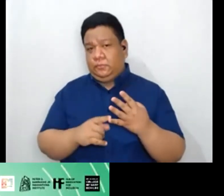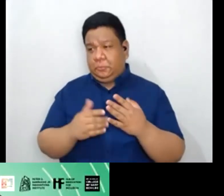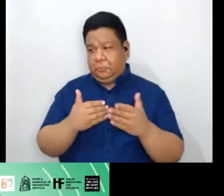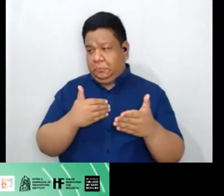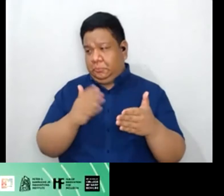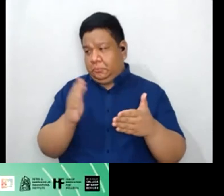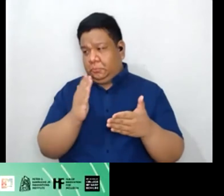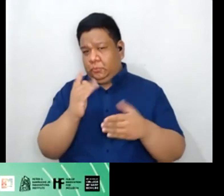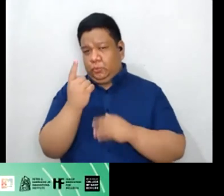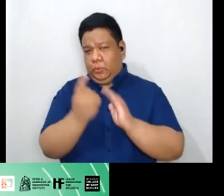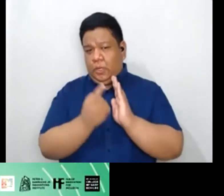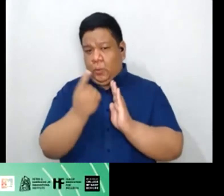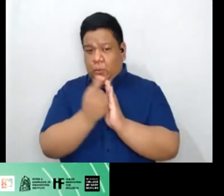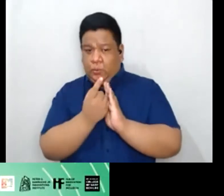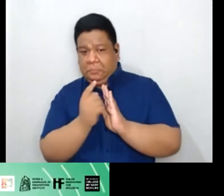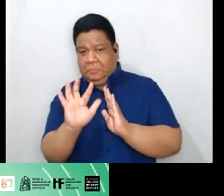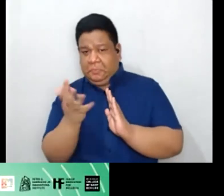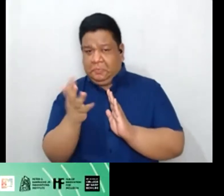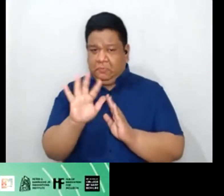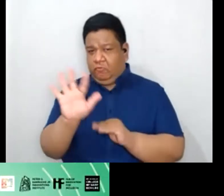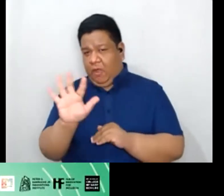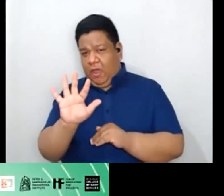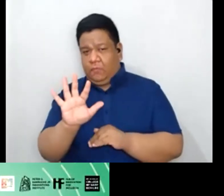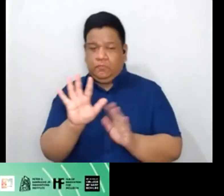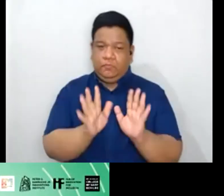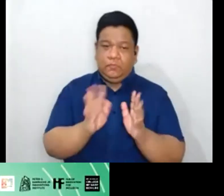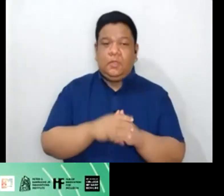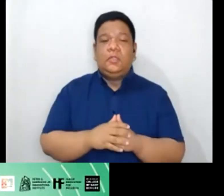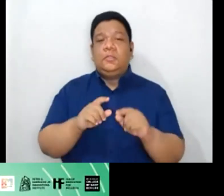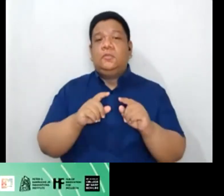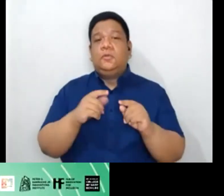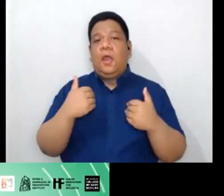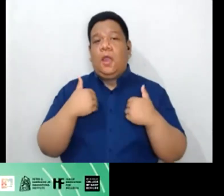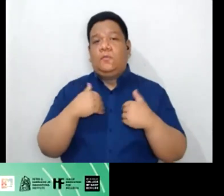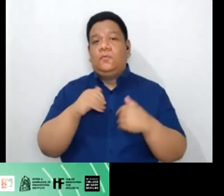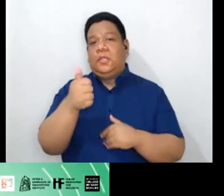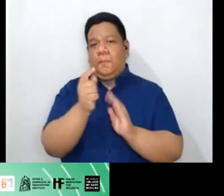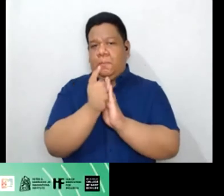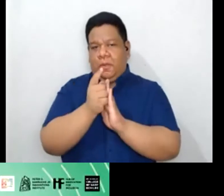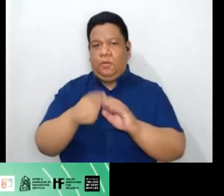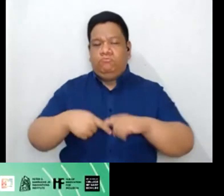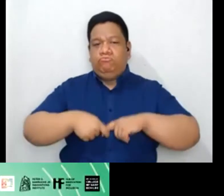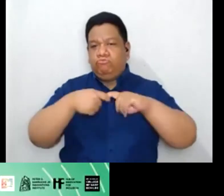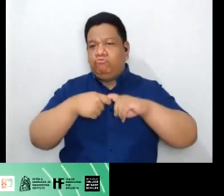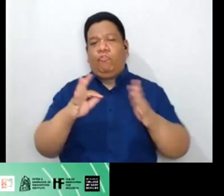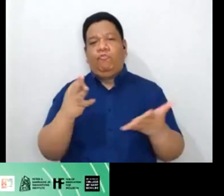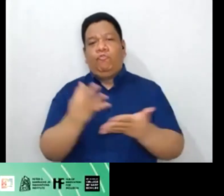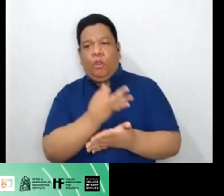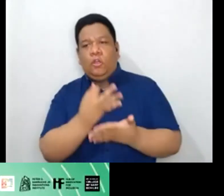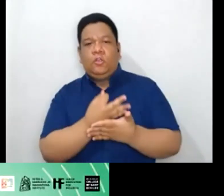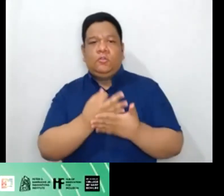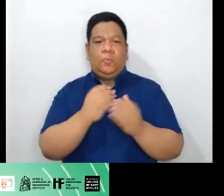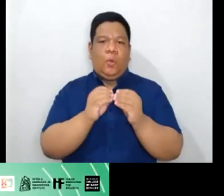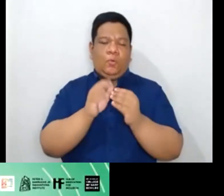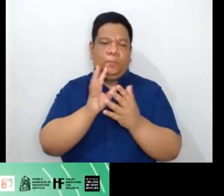around 5-ish, depending on how fast I can keep up my pace, we'll be having a 10-minute break for everyone to refresh themselves from all the learnings.